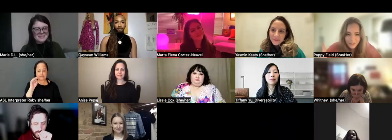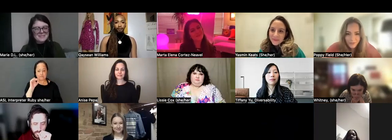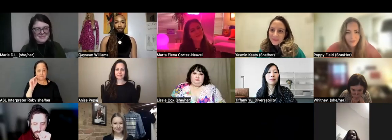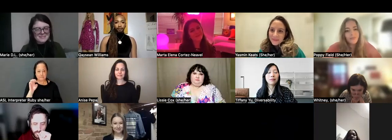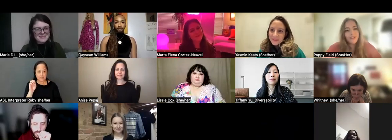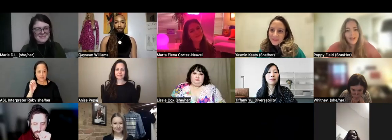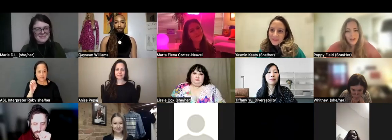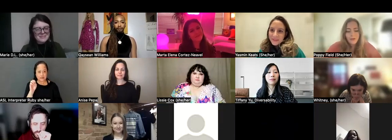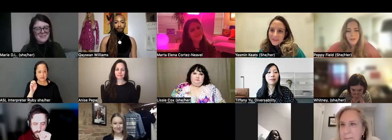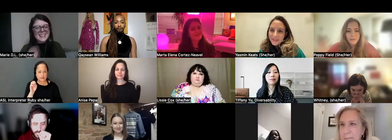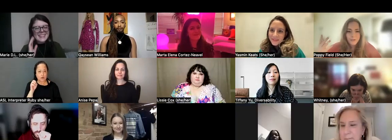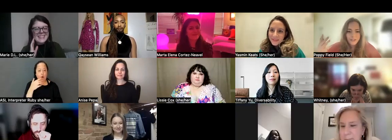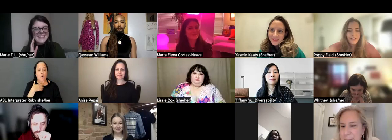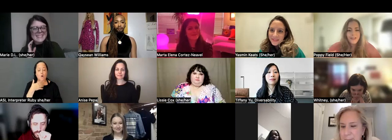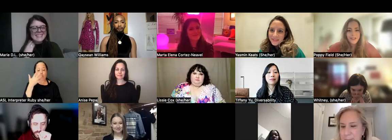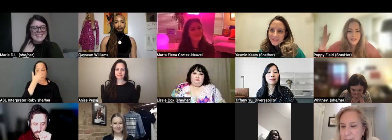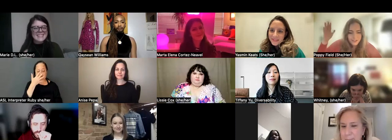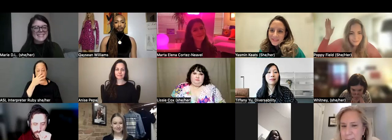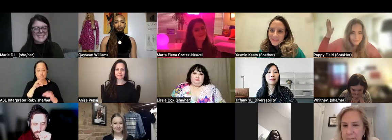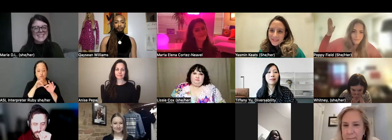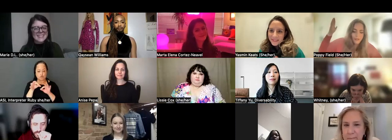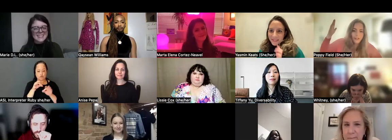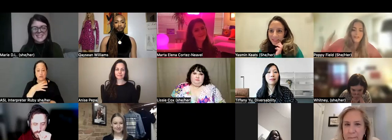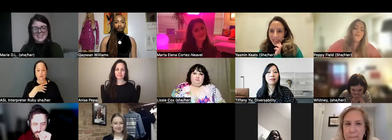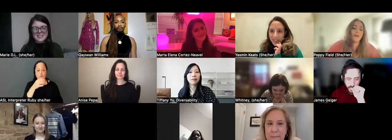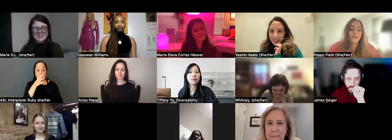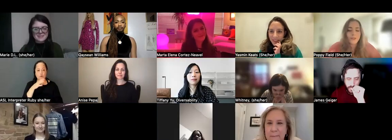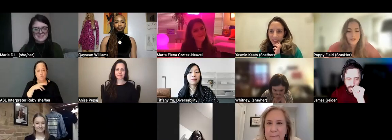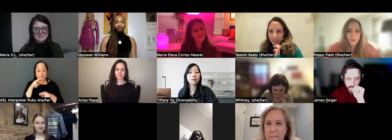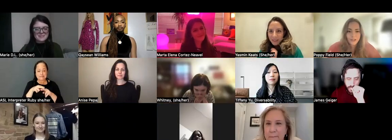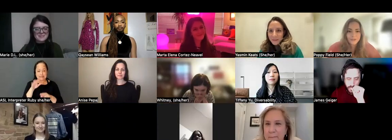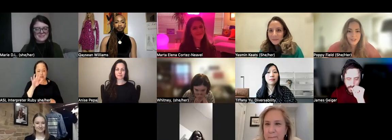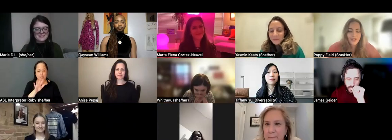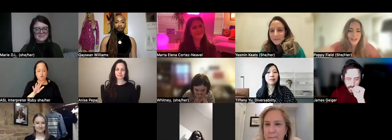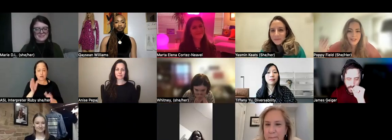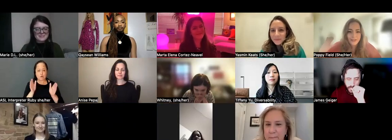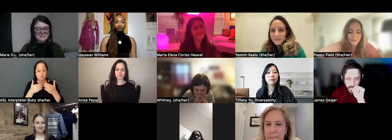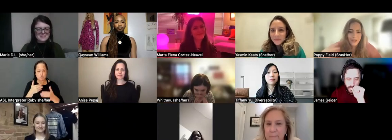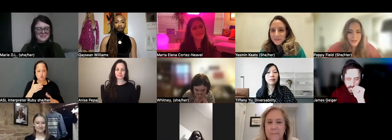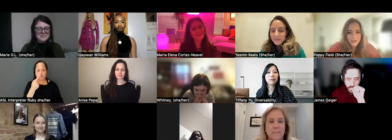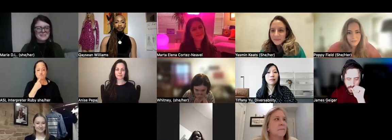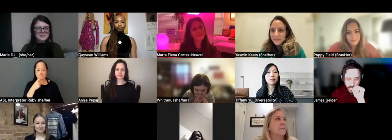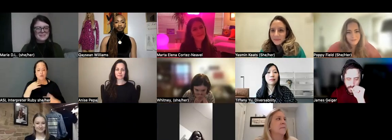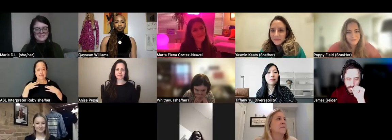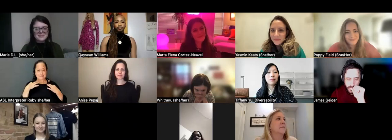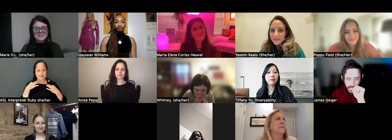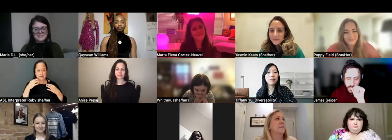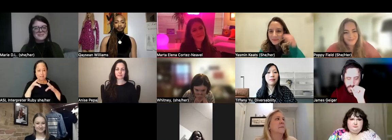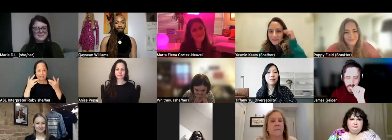image description. I'm a white blonde woman sitting in a blurry room with a red top on, and I have some light makeup